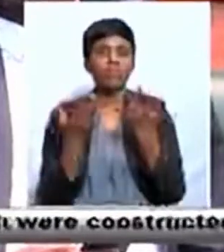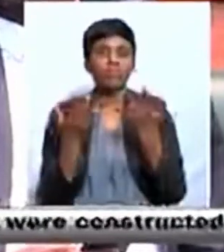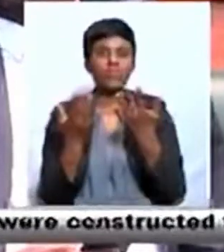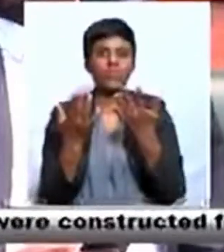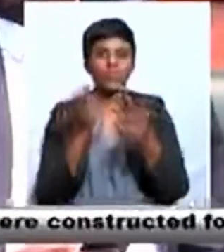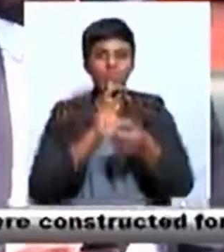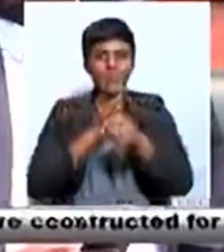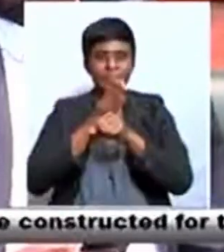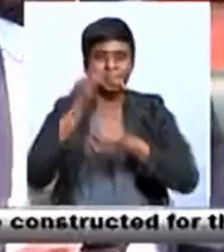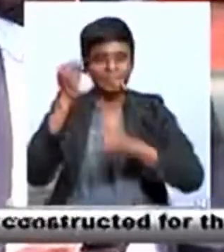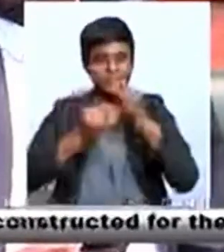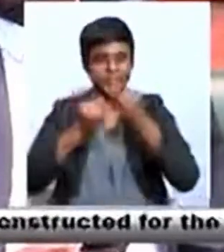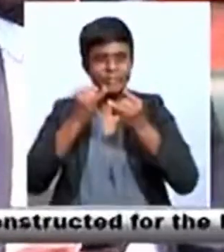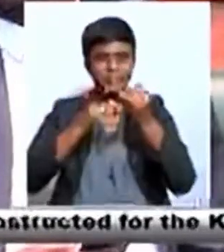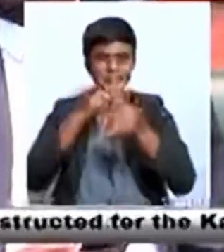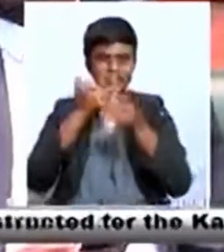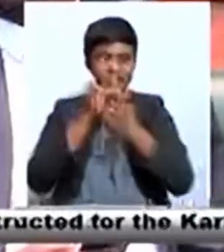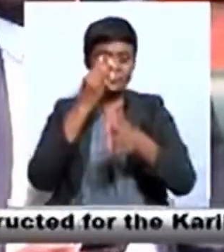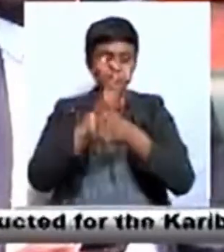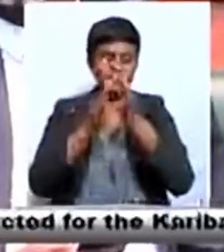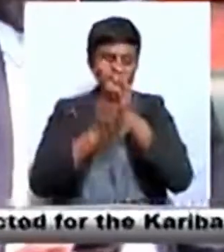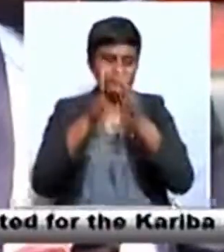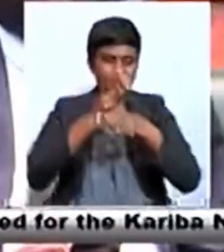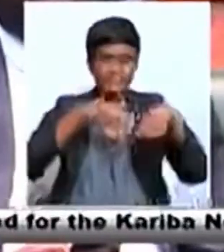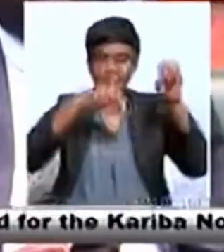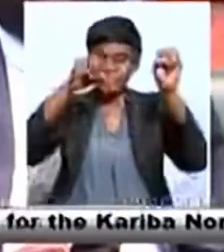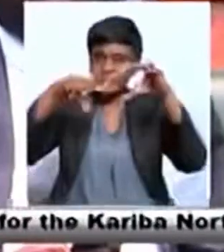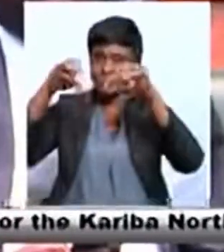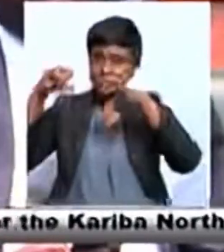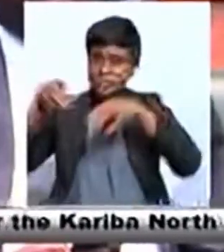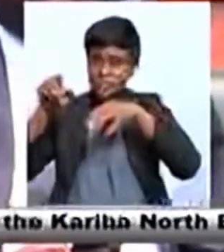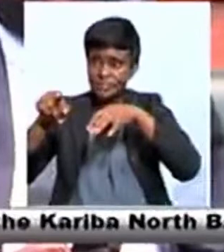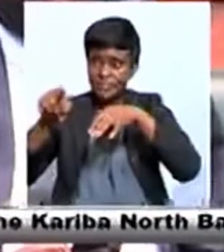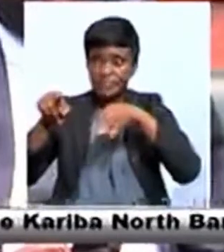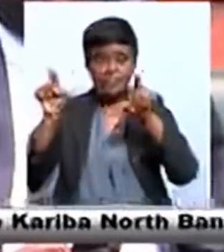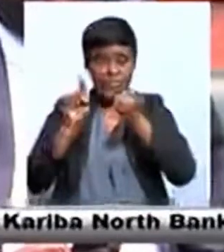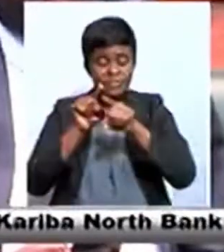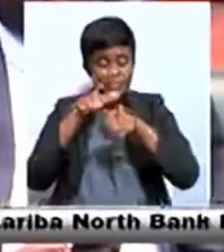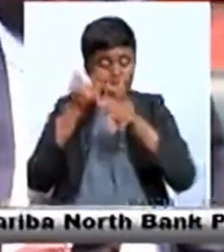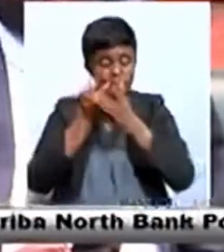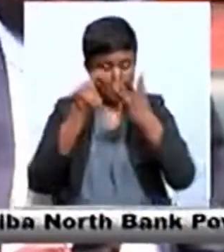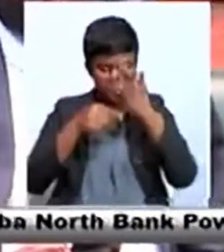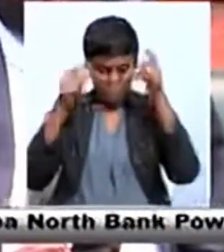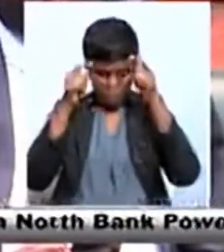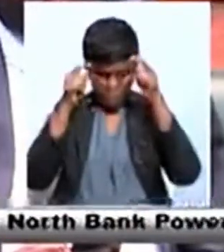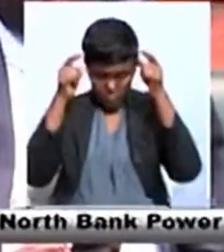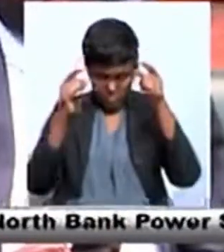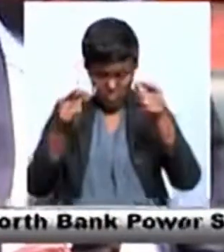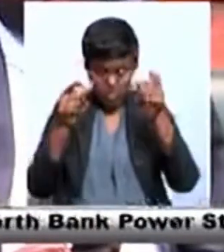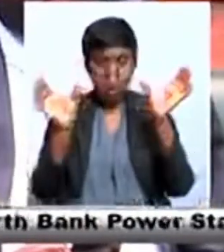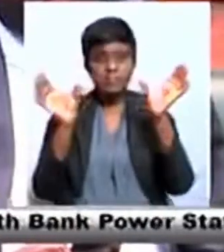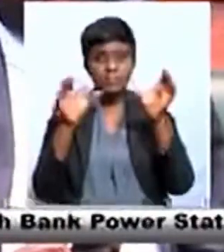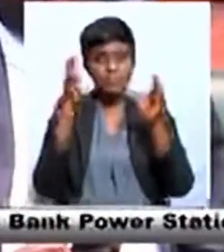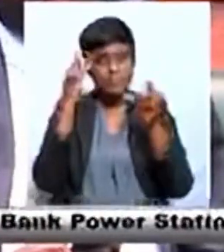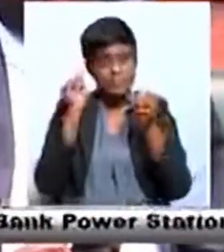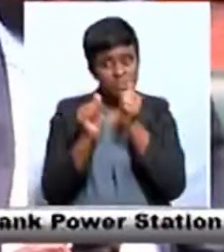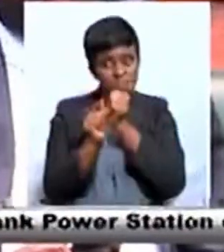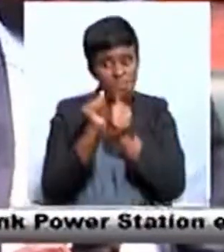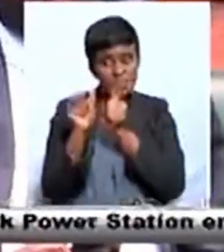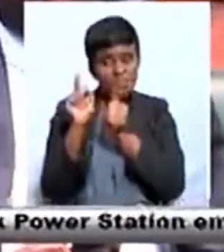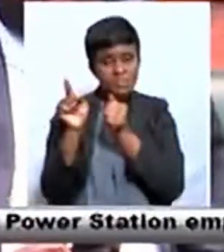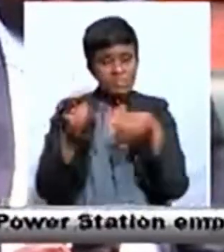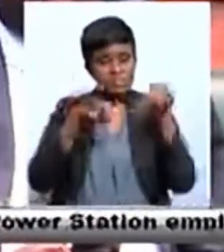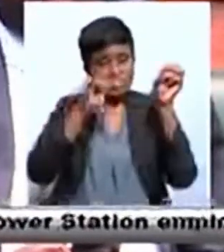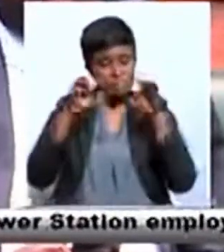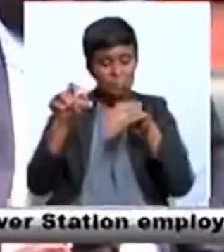upon the completion of the construction of the power station, those were supposed to be handed back to the council because ZESCO had